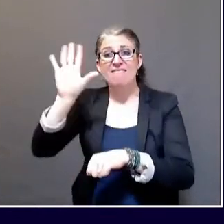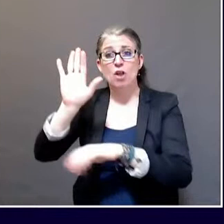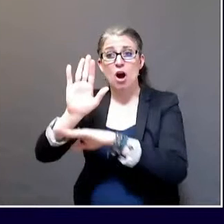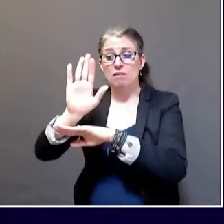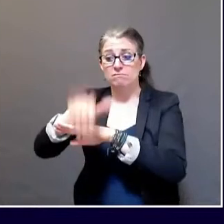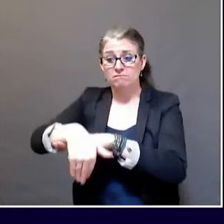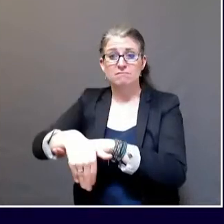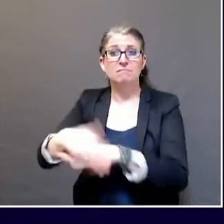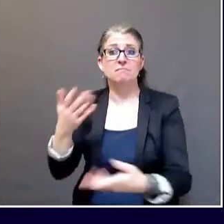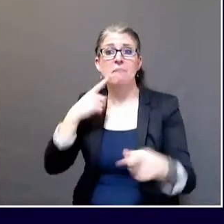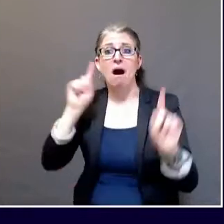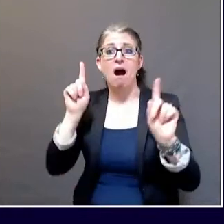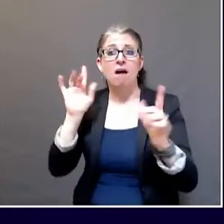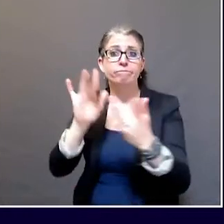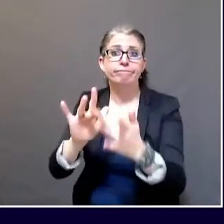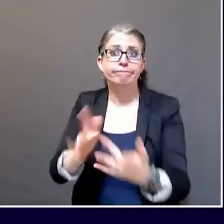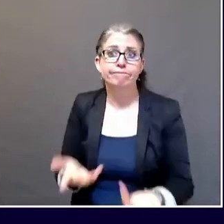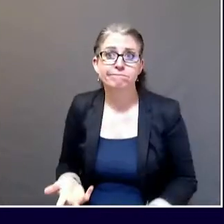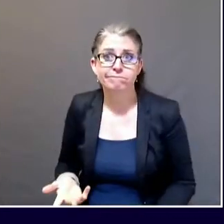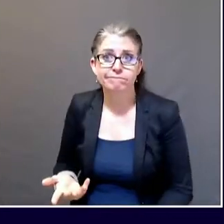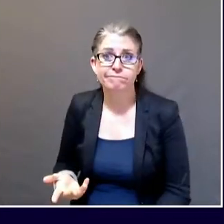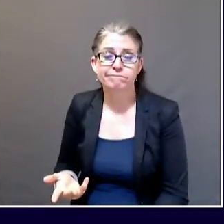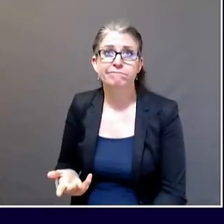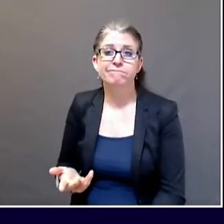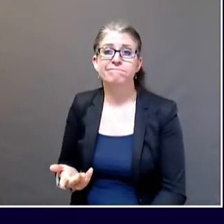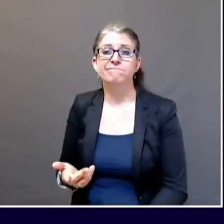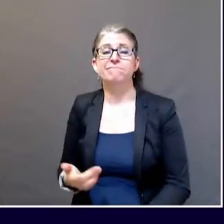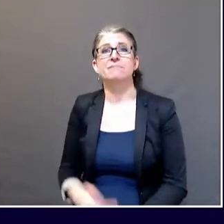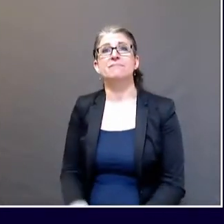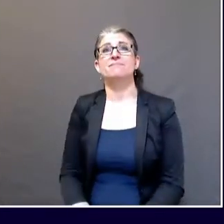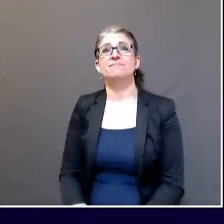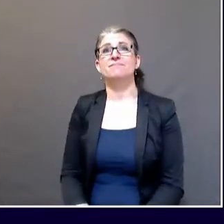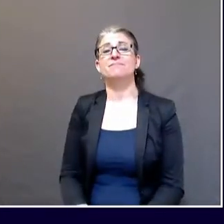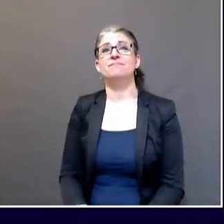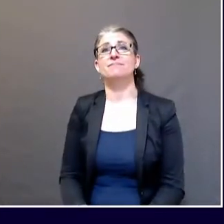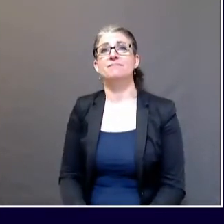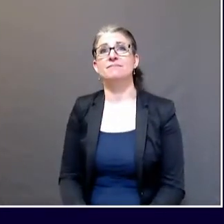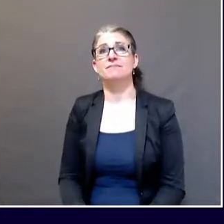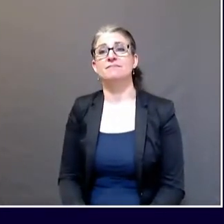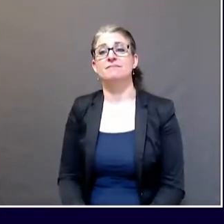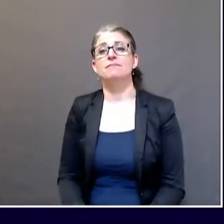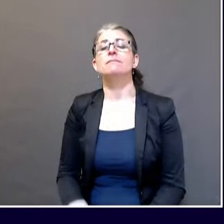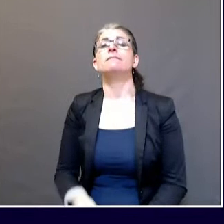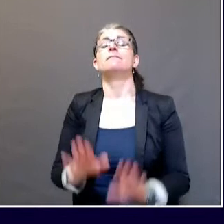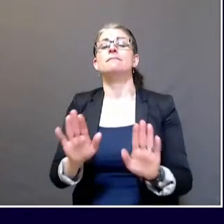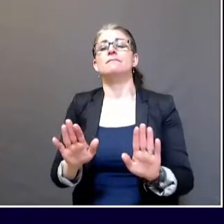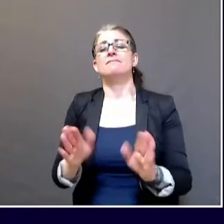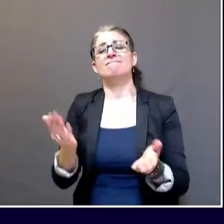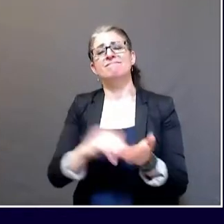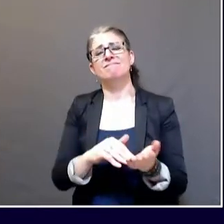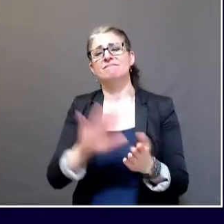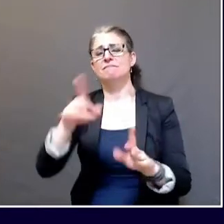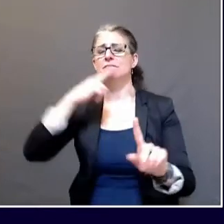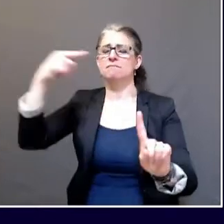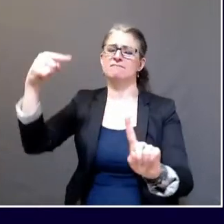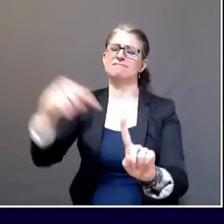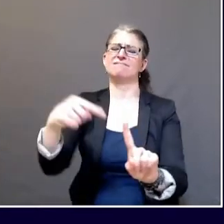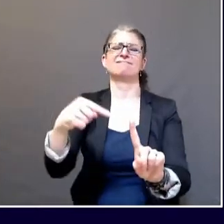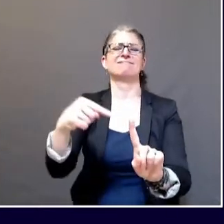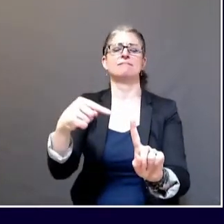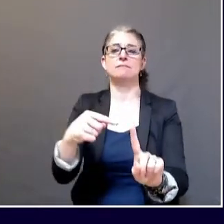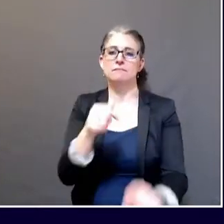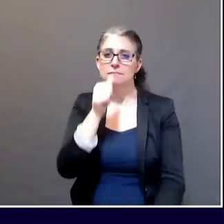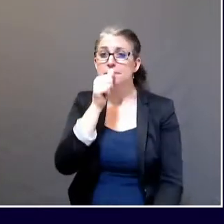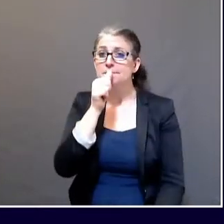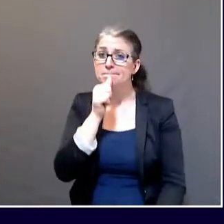Again, we are in a situation where the phone lines have just opened up. It's expected, unfortunately, none of us like it, but